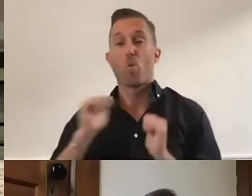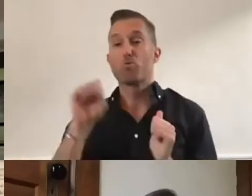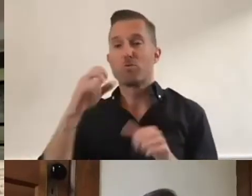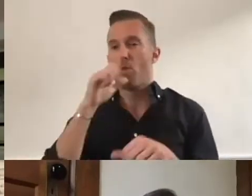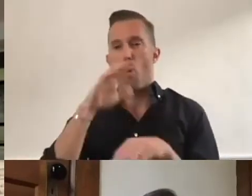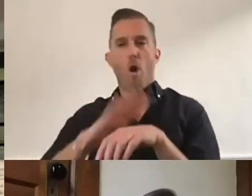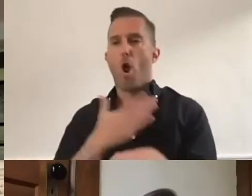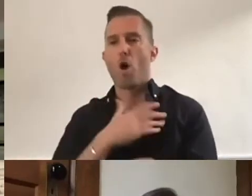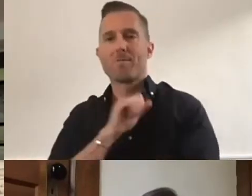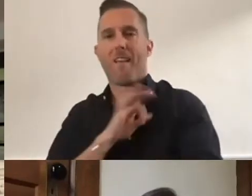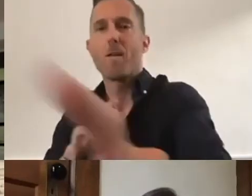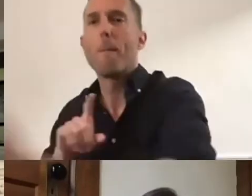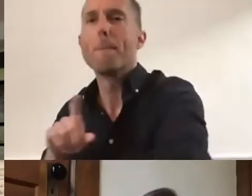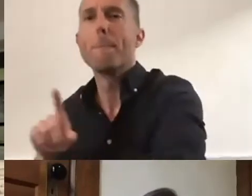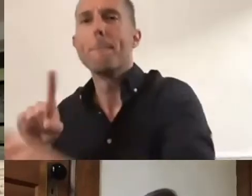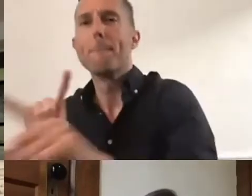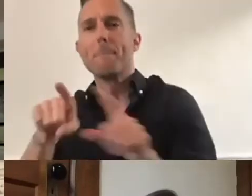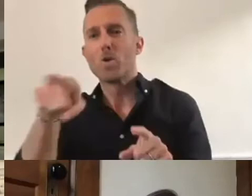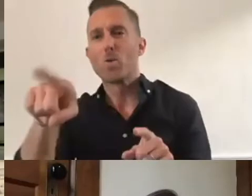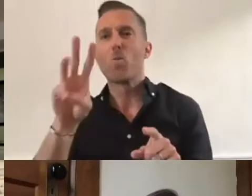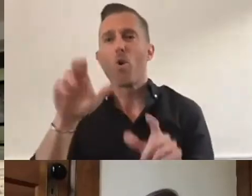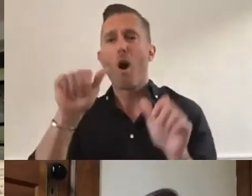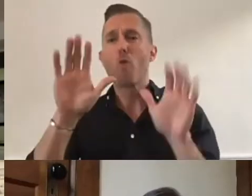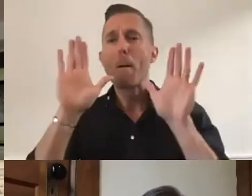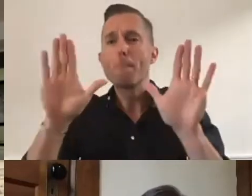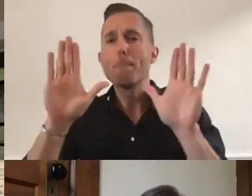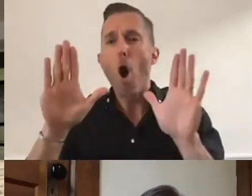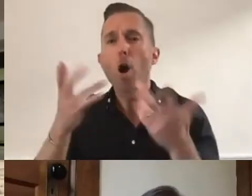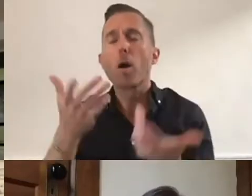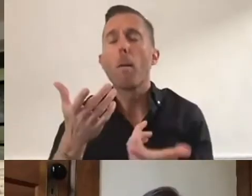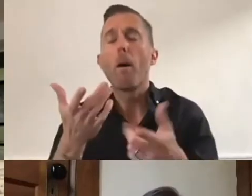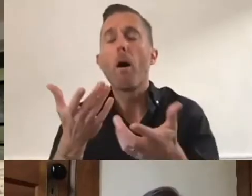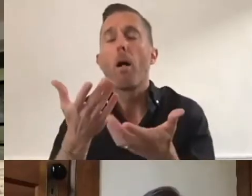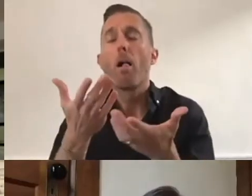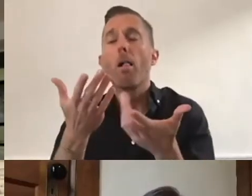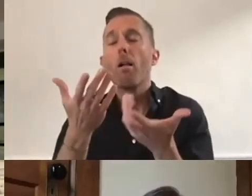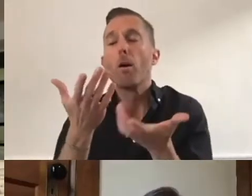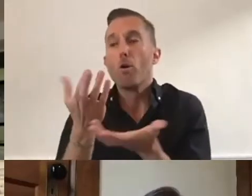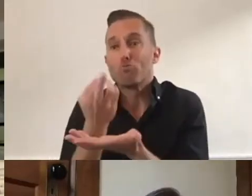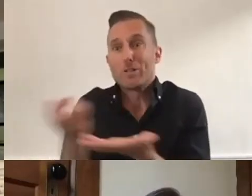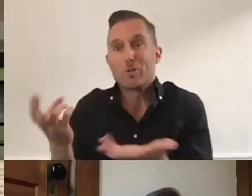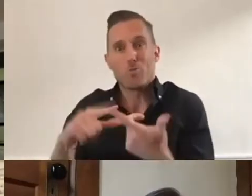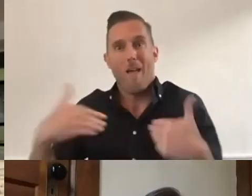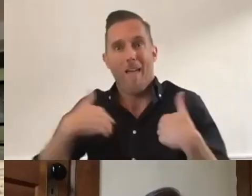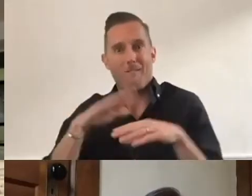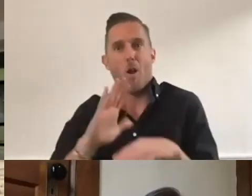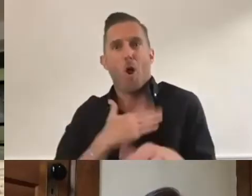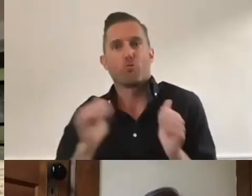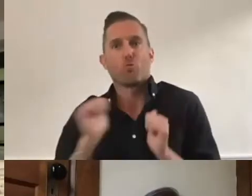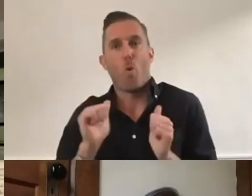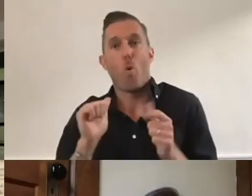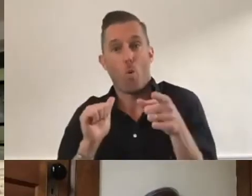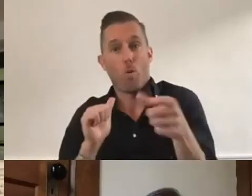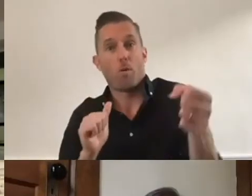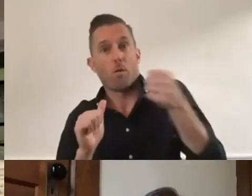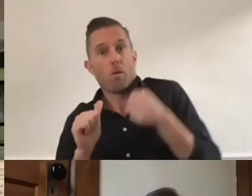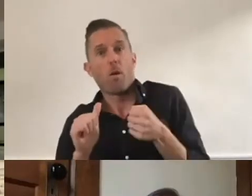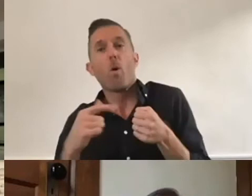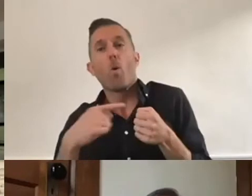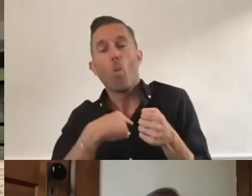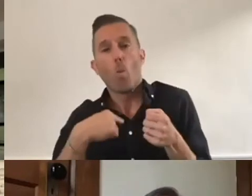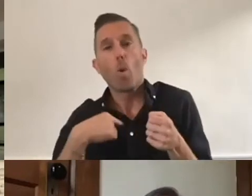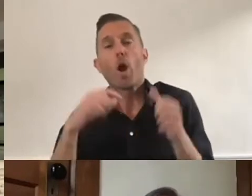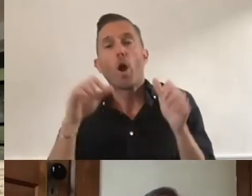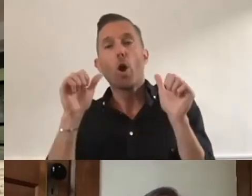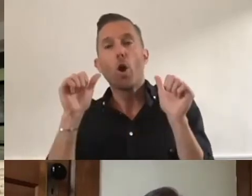you were a remarkable resource there too to help us, and we got to actually put on TV people who